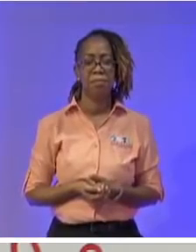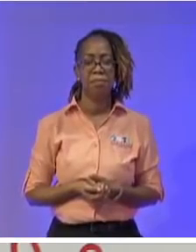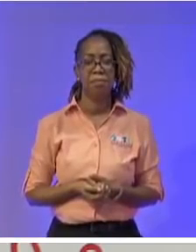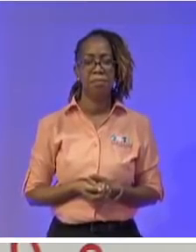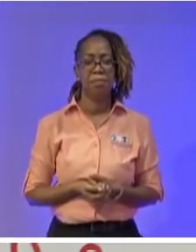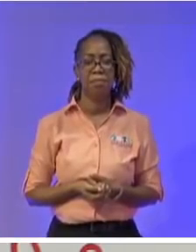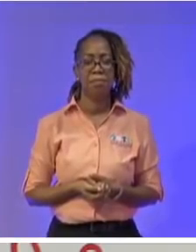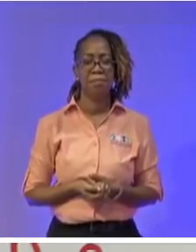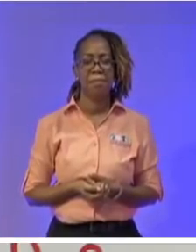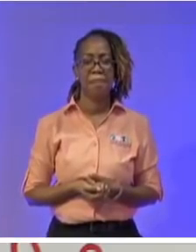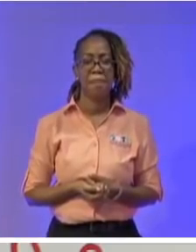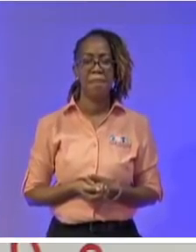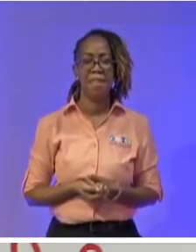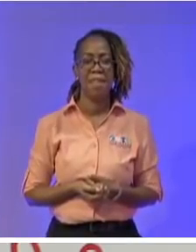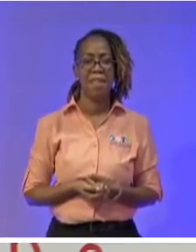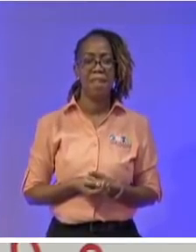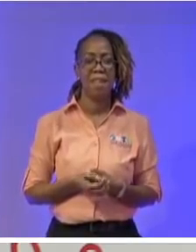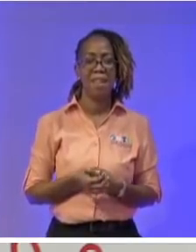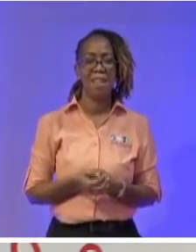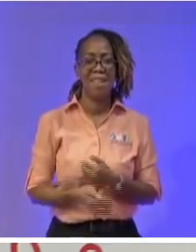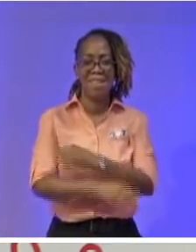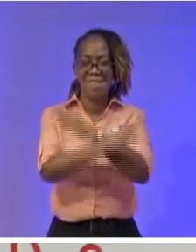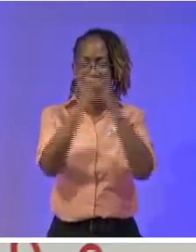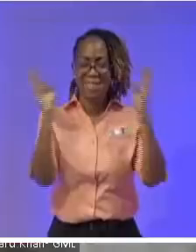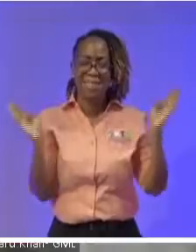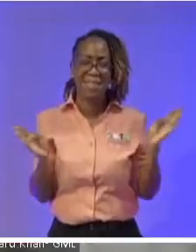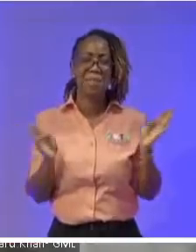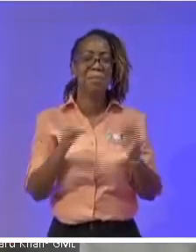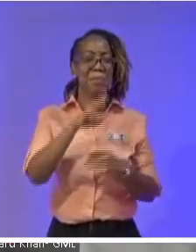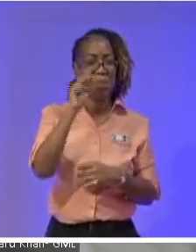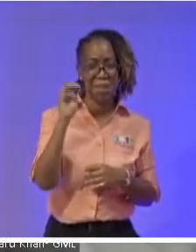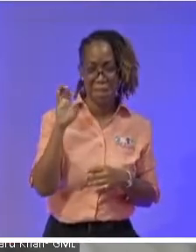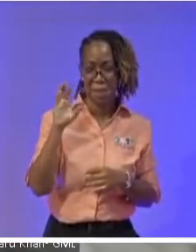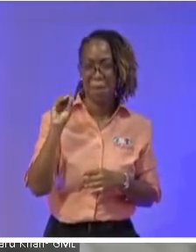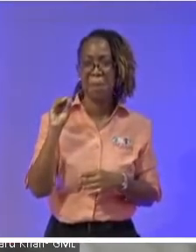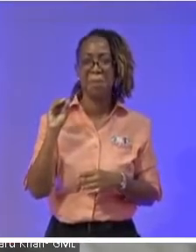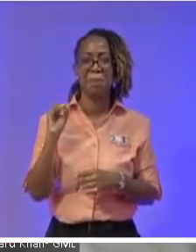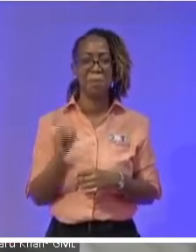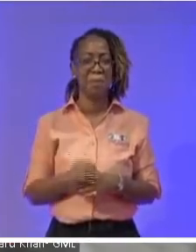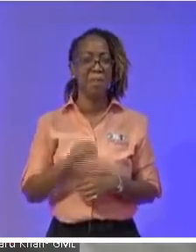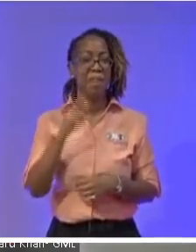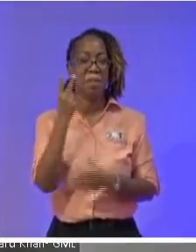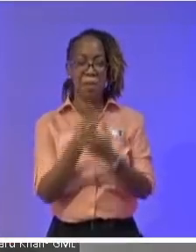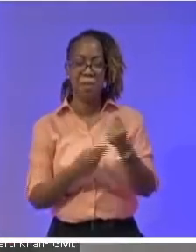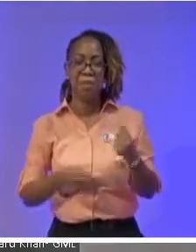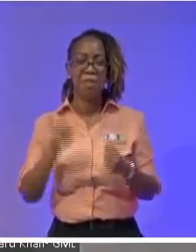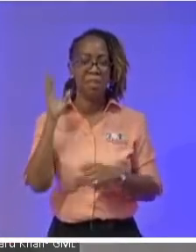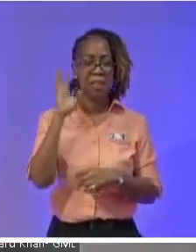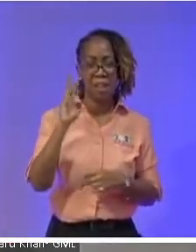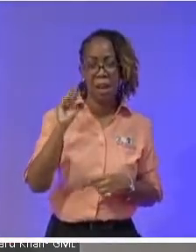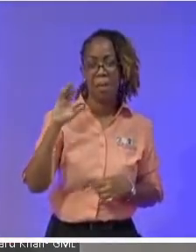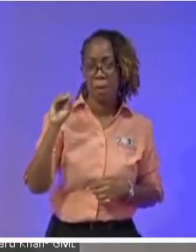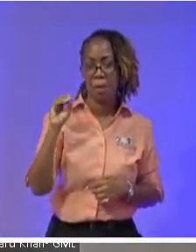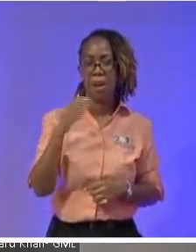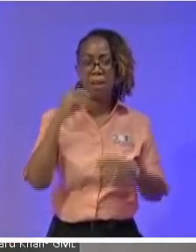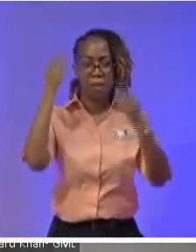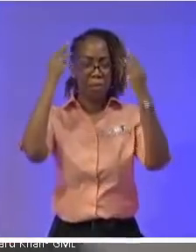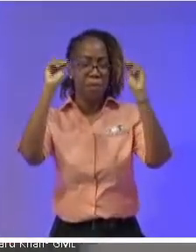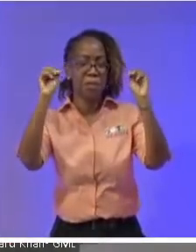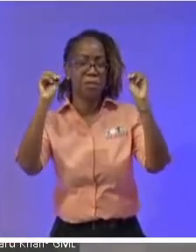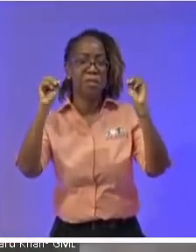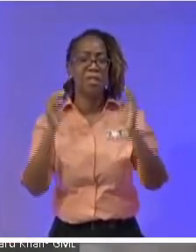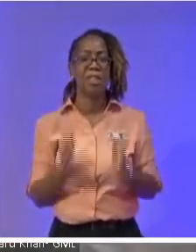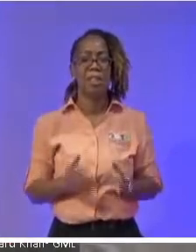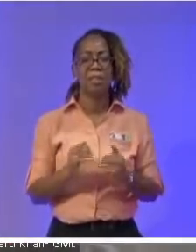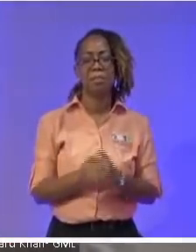Good morning. Good morning. The CMO. Yeah, my both questions are for the CMO and the Minister of Health.